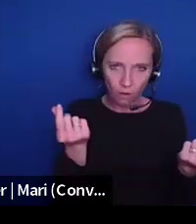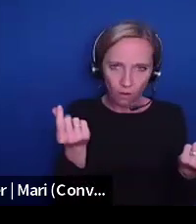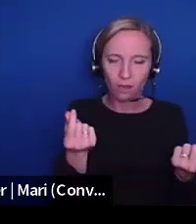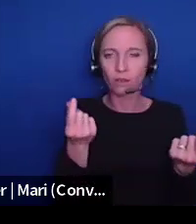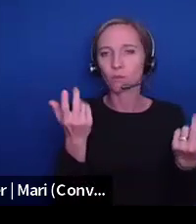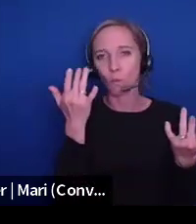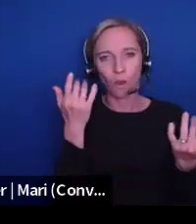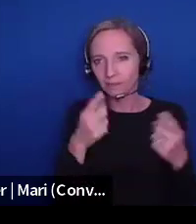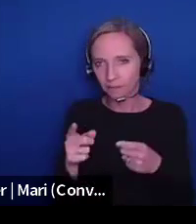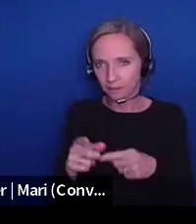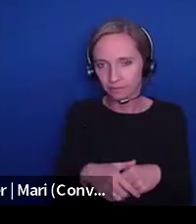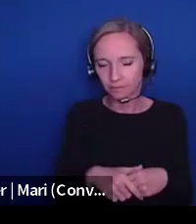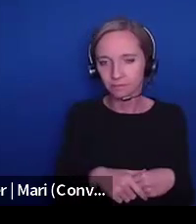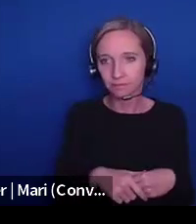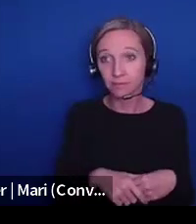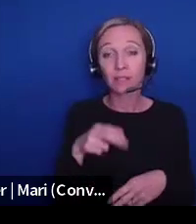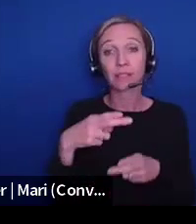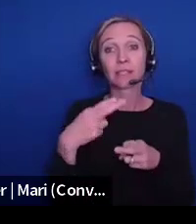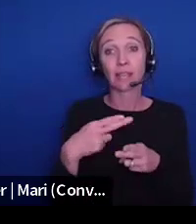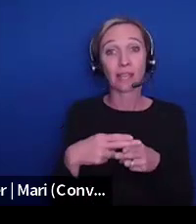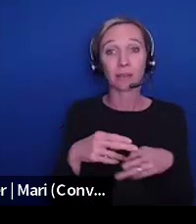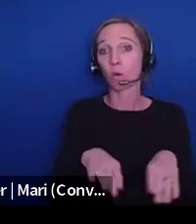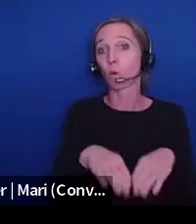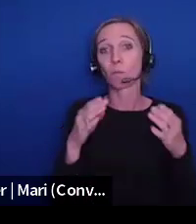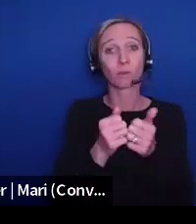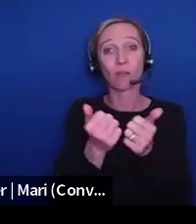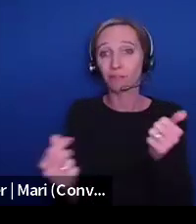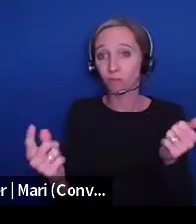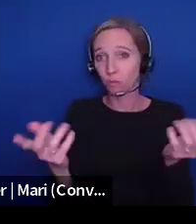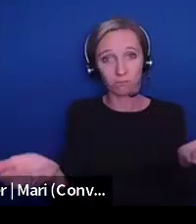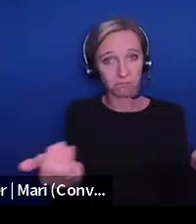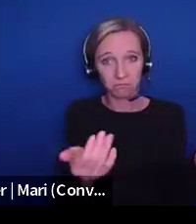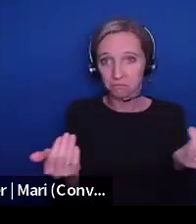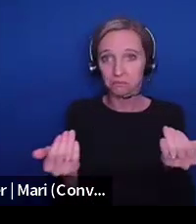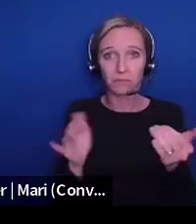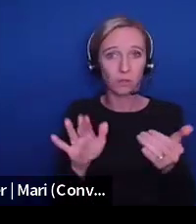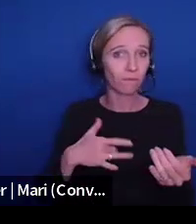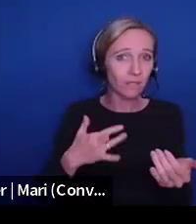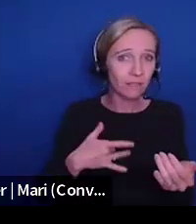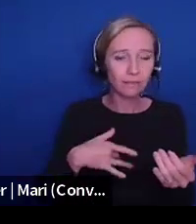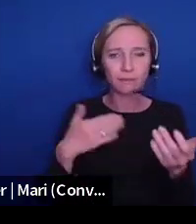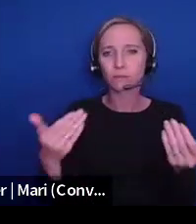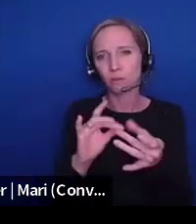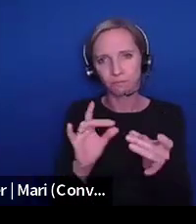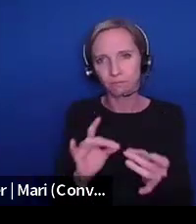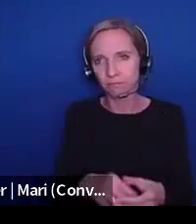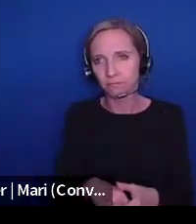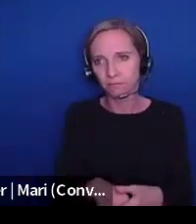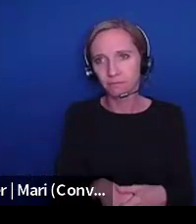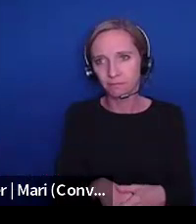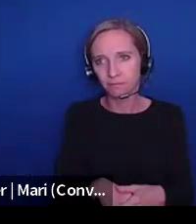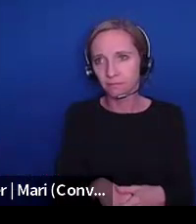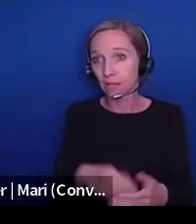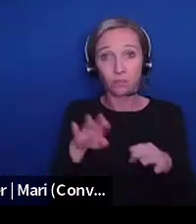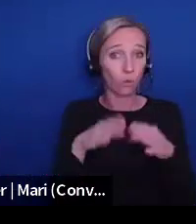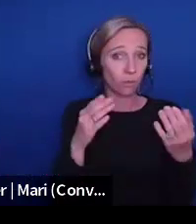happening. The name, it's open to everyone to express their feelings about it. And